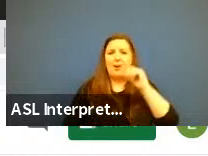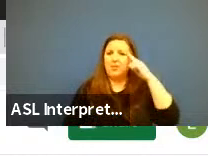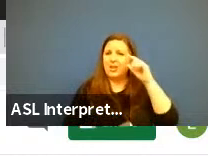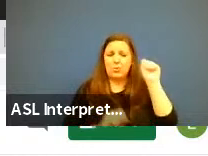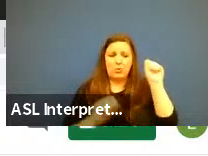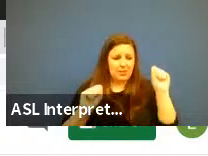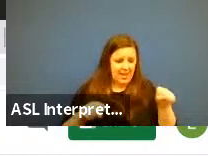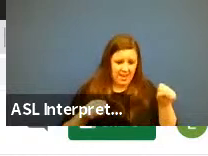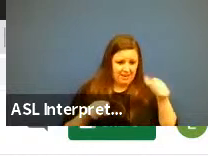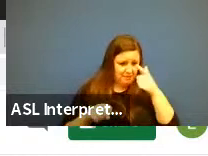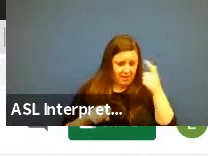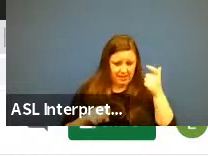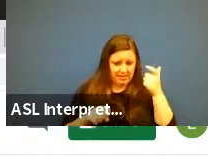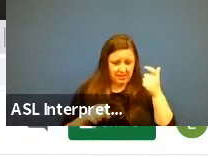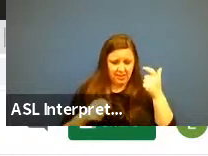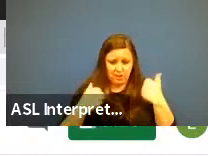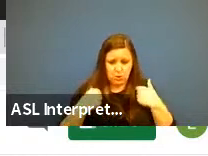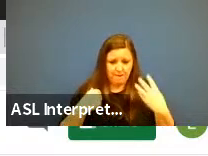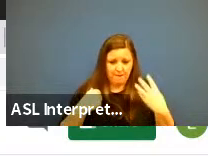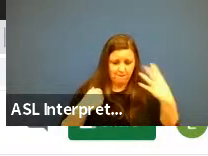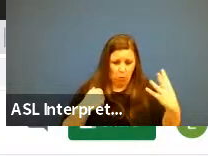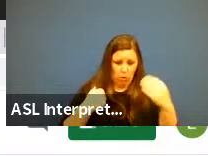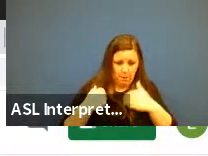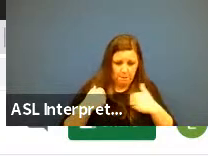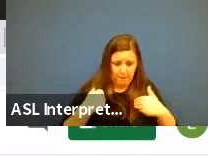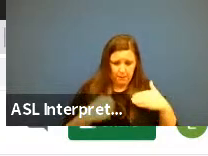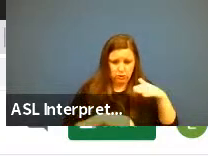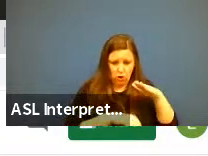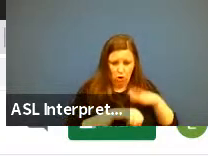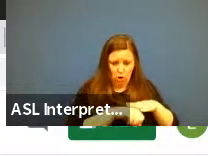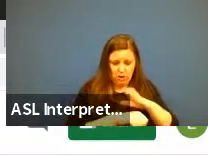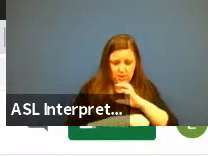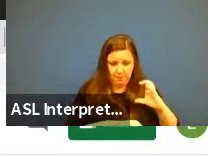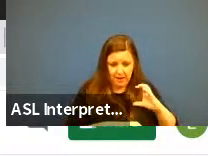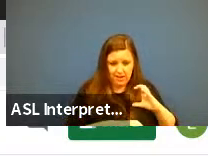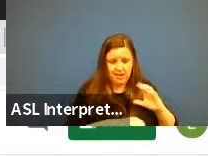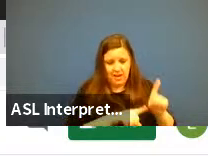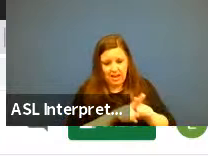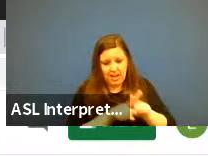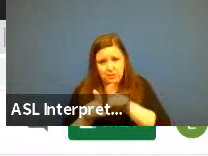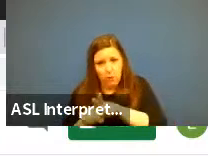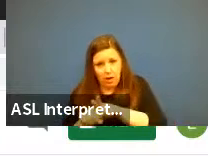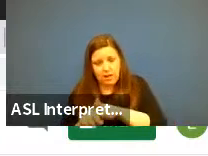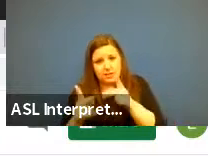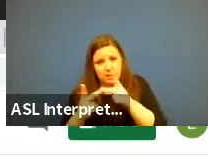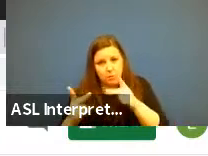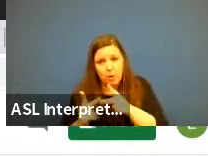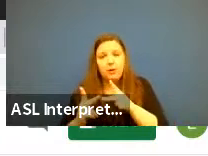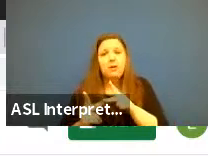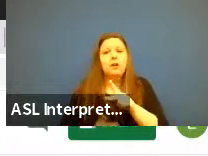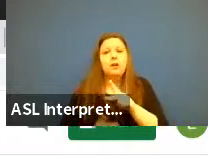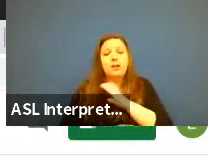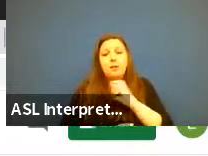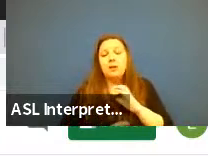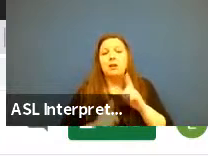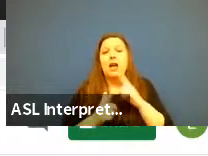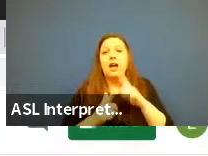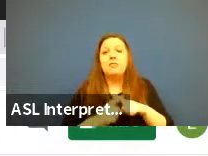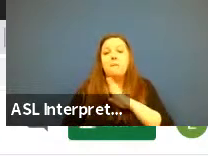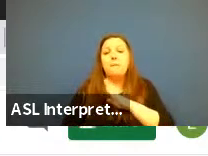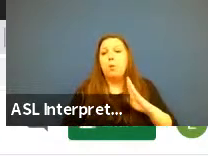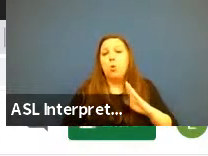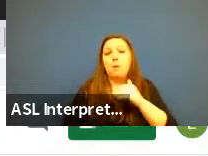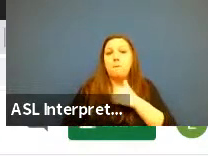4 members on a committee, as well as the property committee. And then of course, board